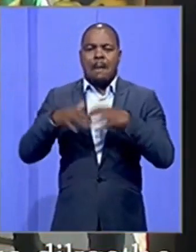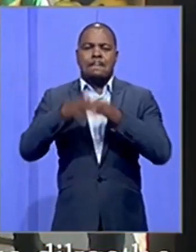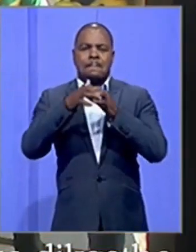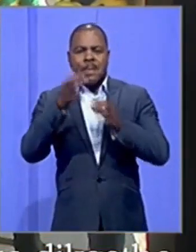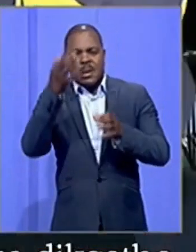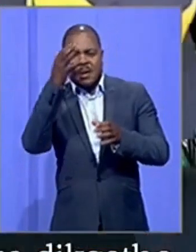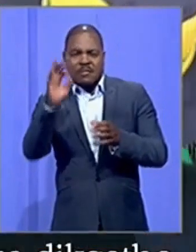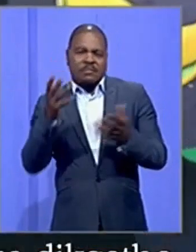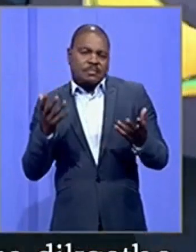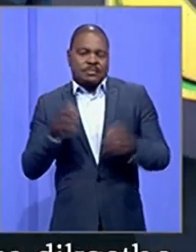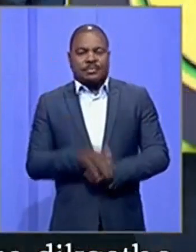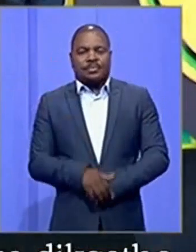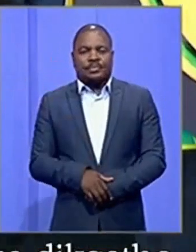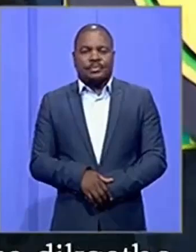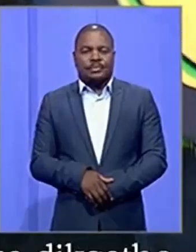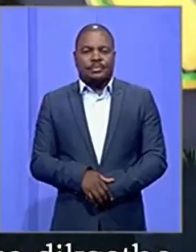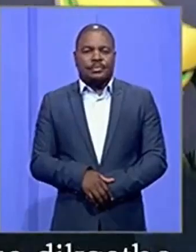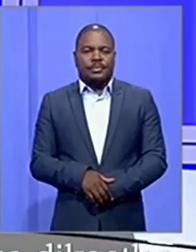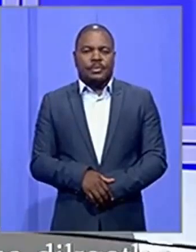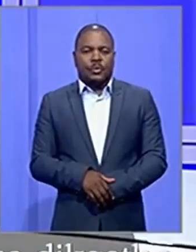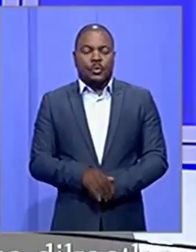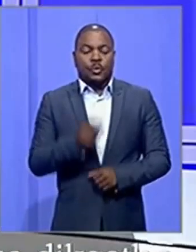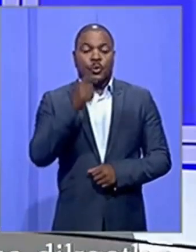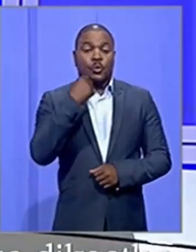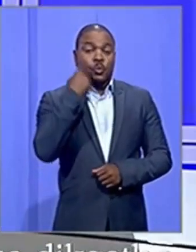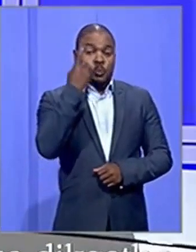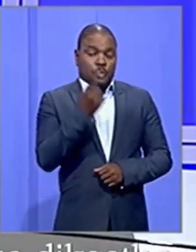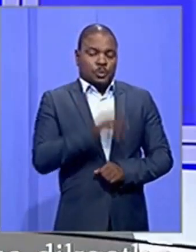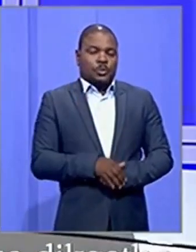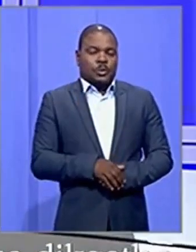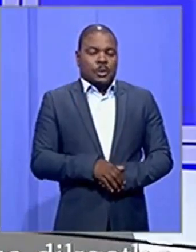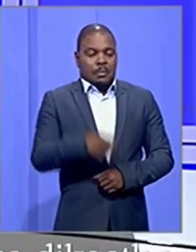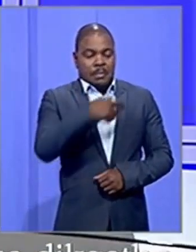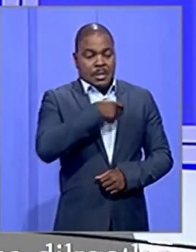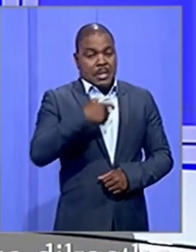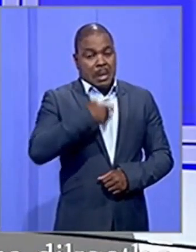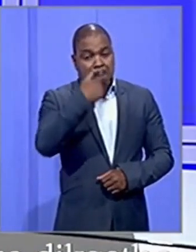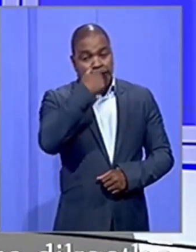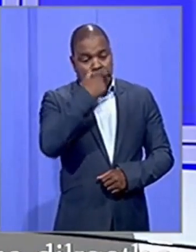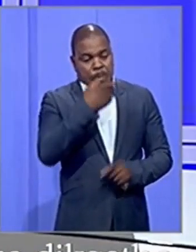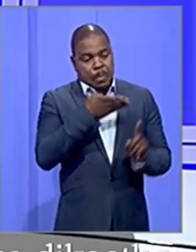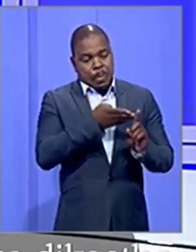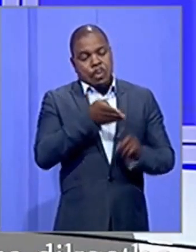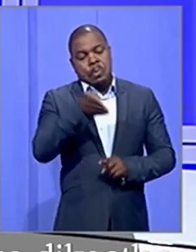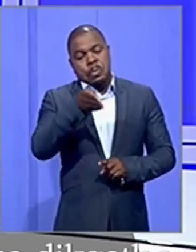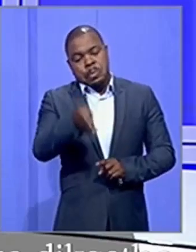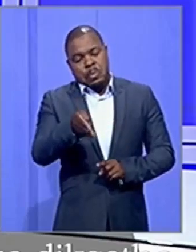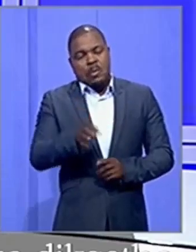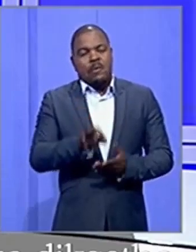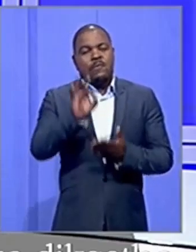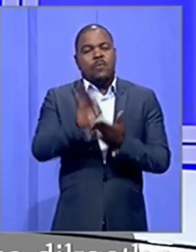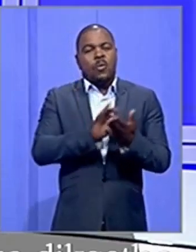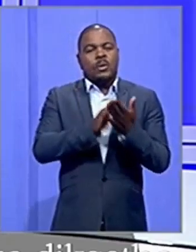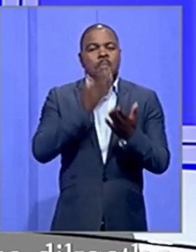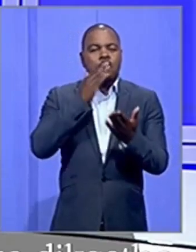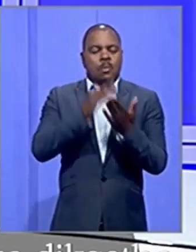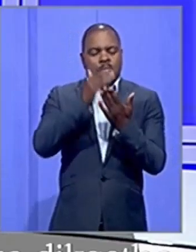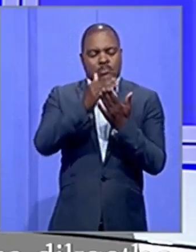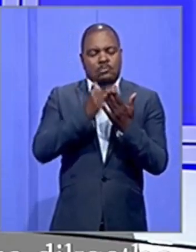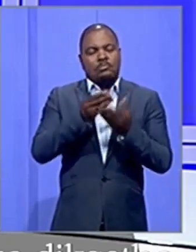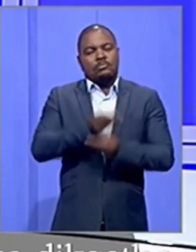wa kopanelo. Hosane mopresidente Ramaphosa o tla ba tshetleha puo ya mokga ditshepiso tsa mokga e